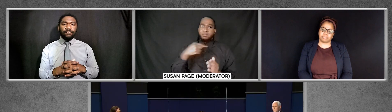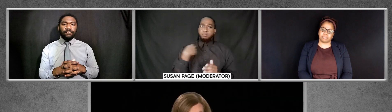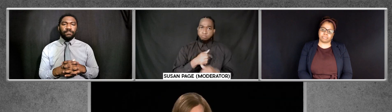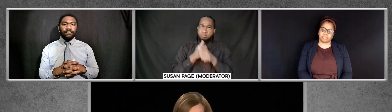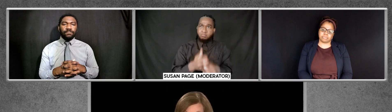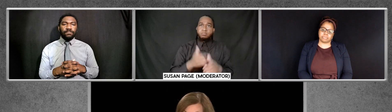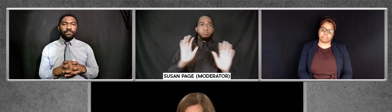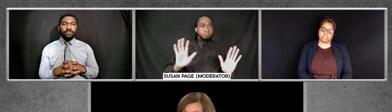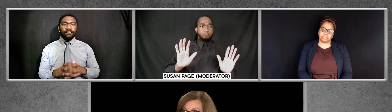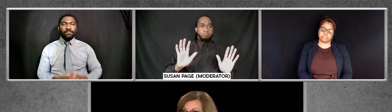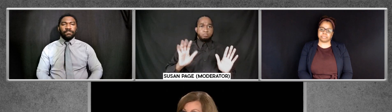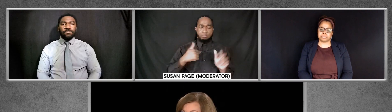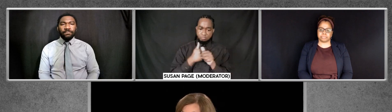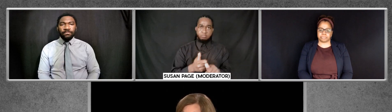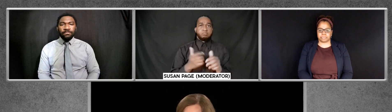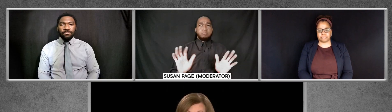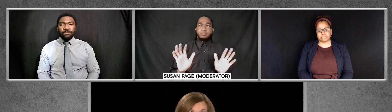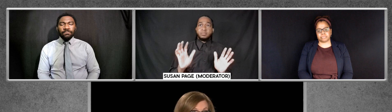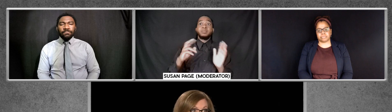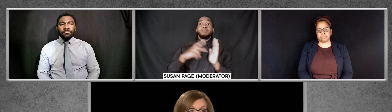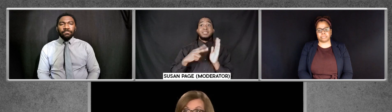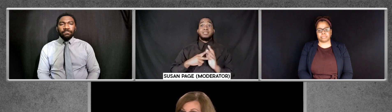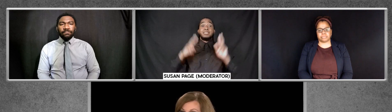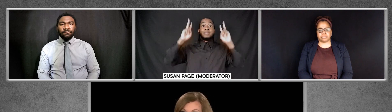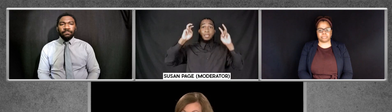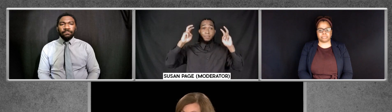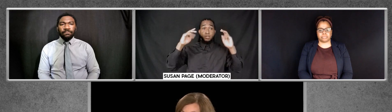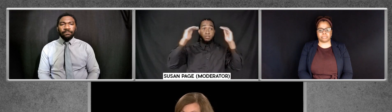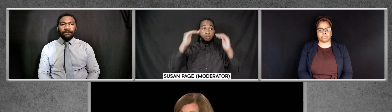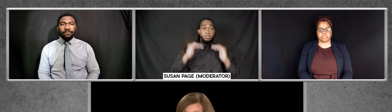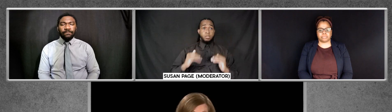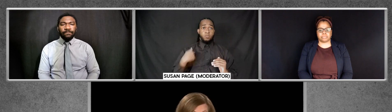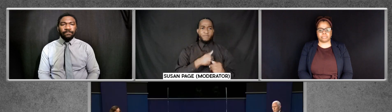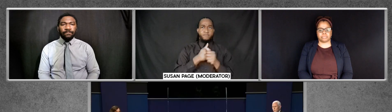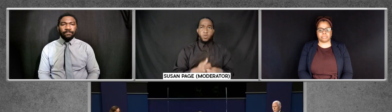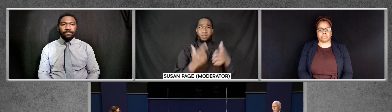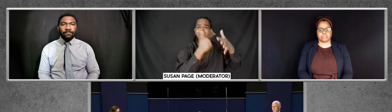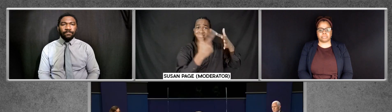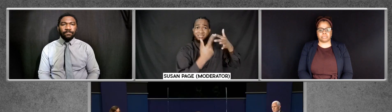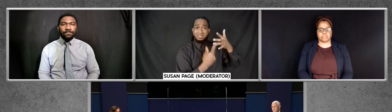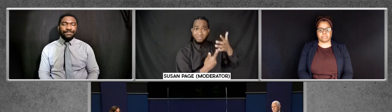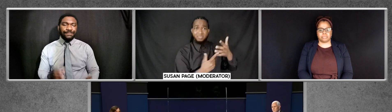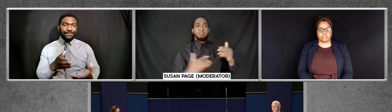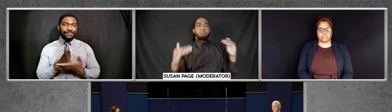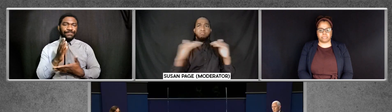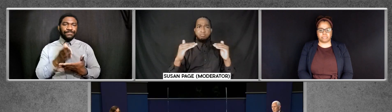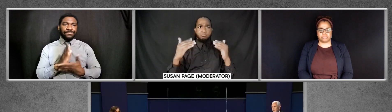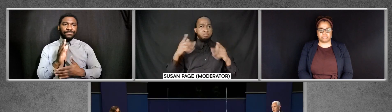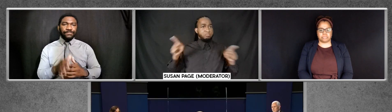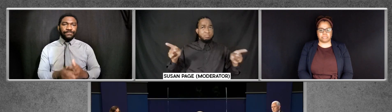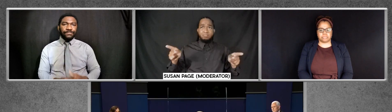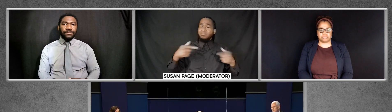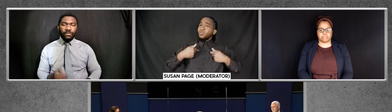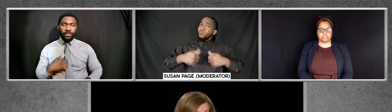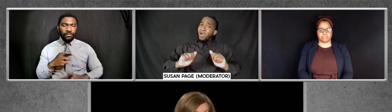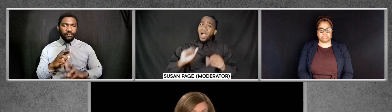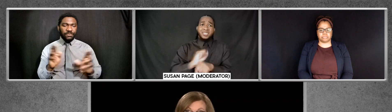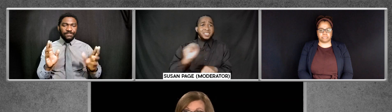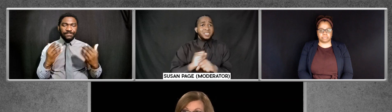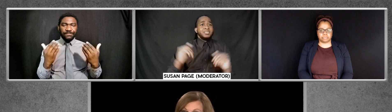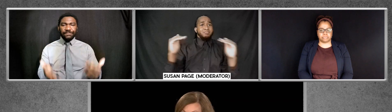which involves moving from one topic to another, giving roughly equal time to both of you, which is what I'm trying very hard to do. Go right ahead. So I want to